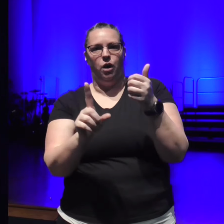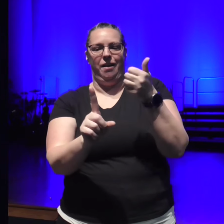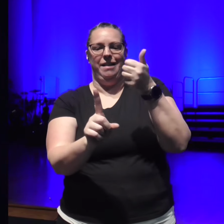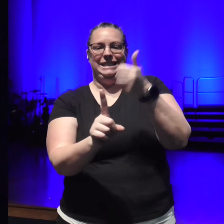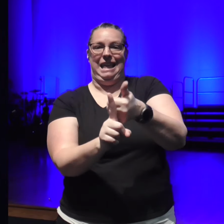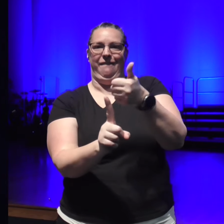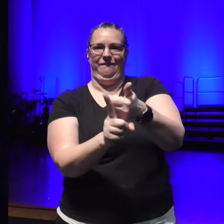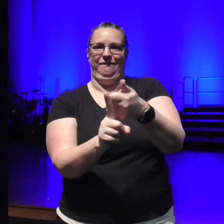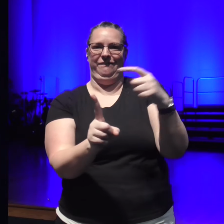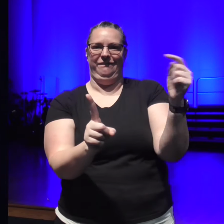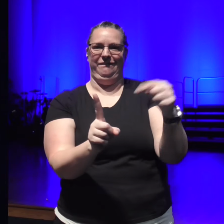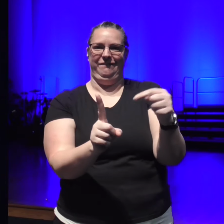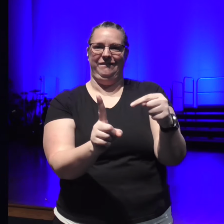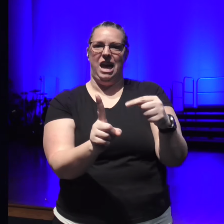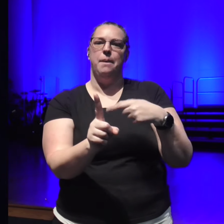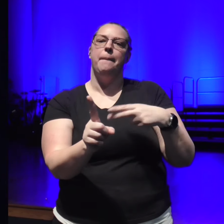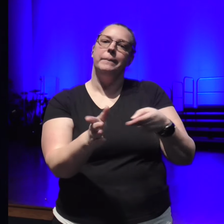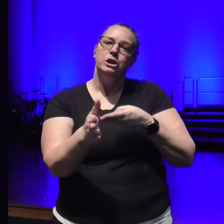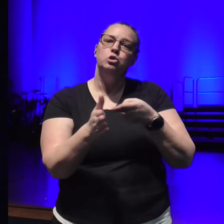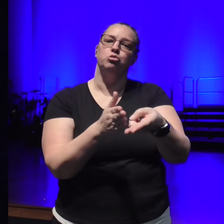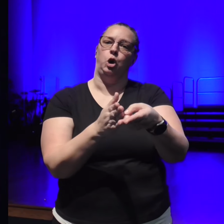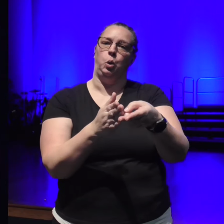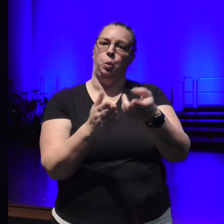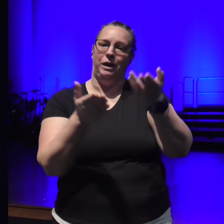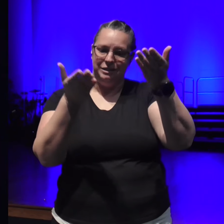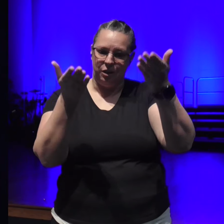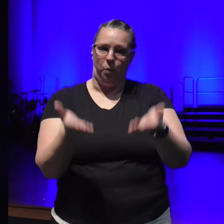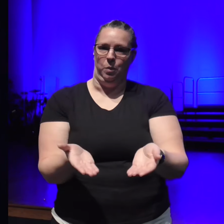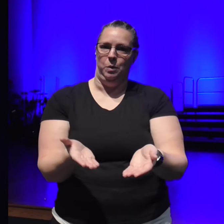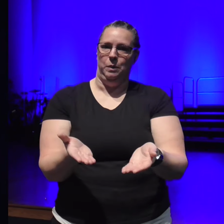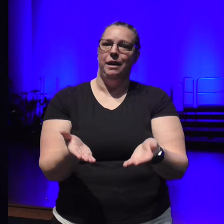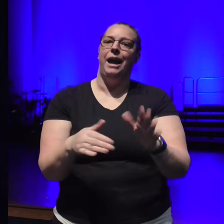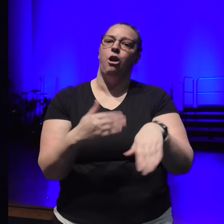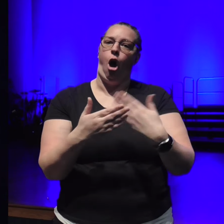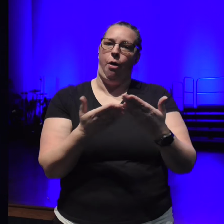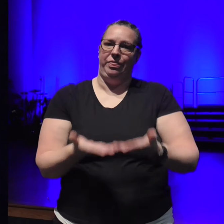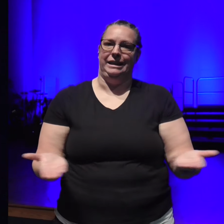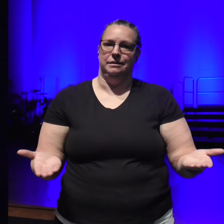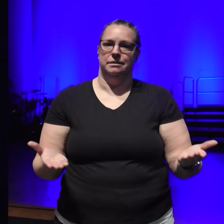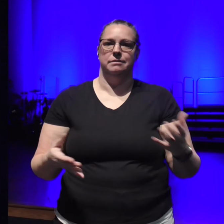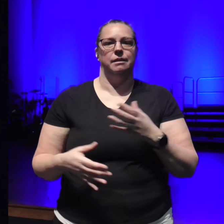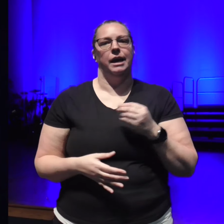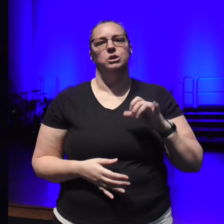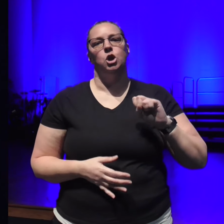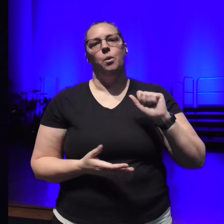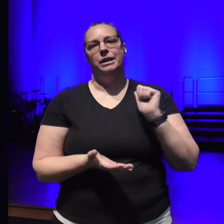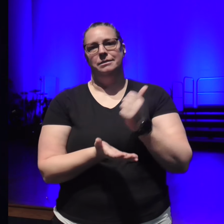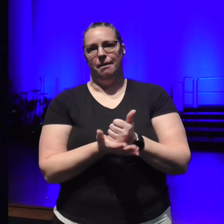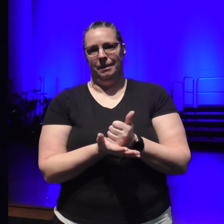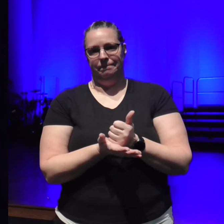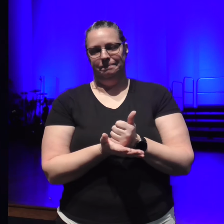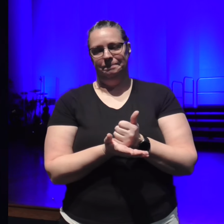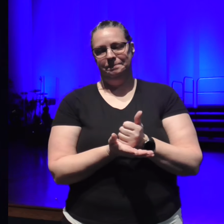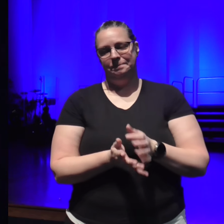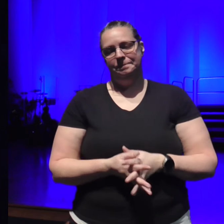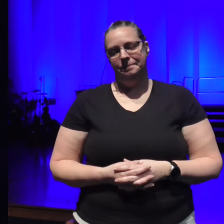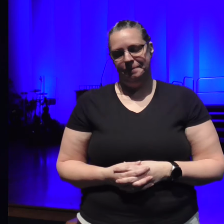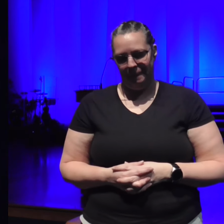is. May we be true to it in all things. And so it is. Amen.